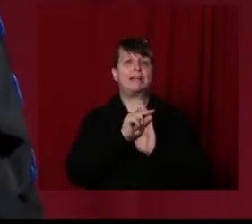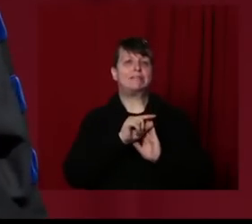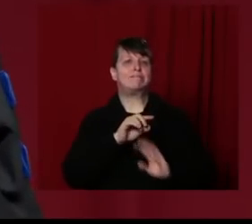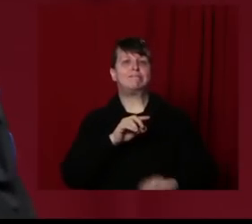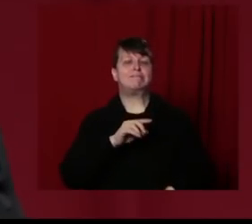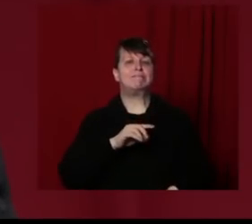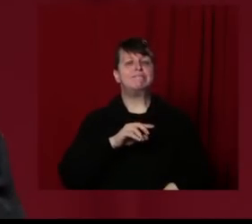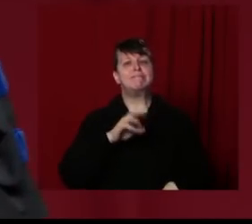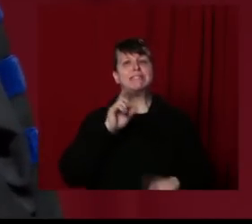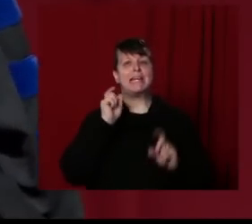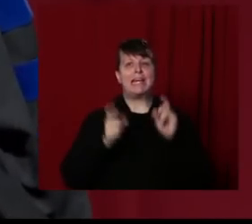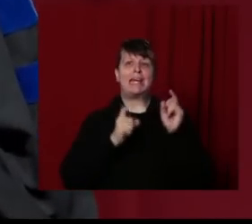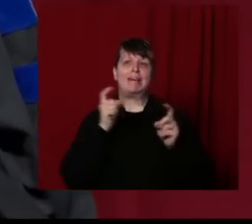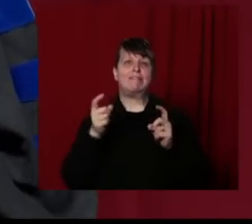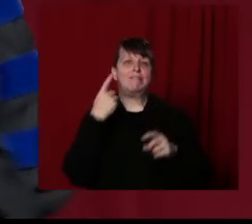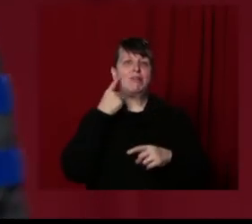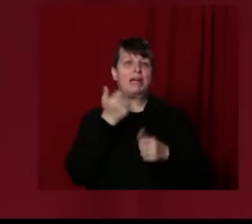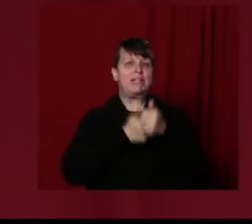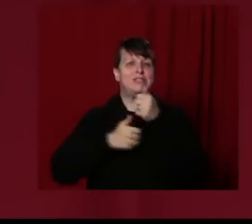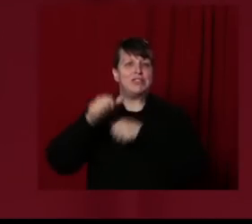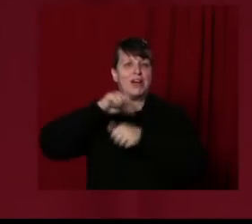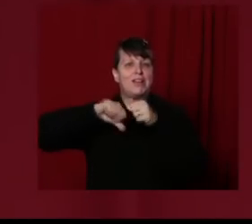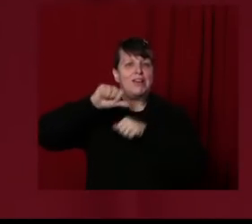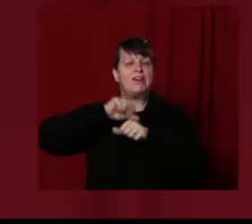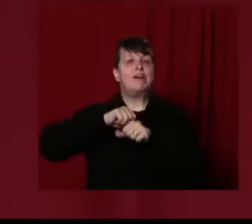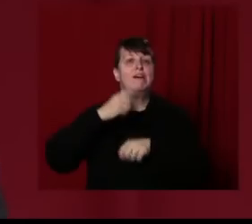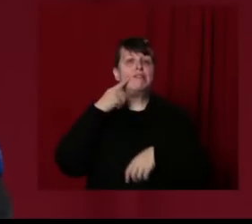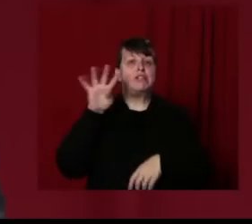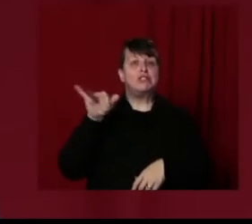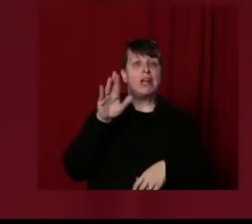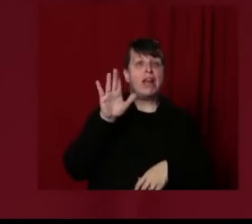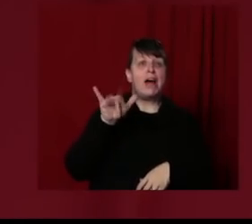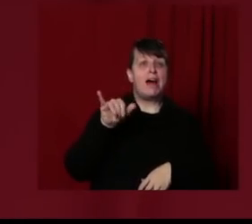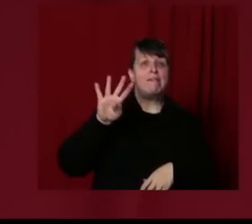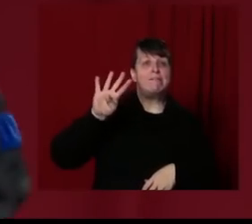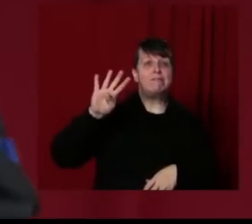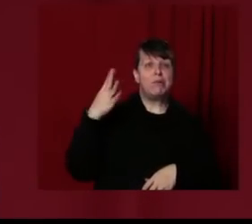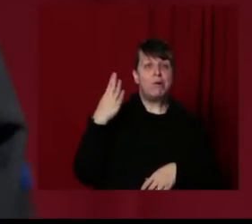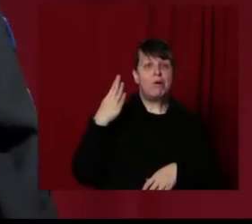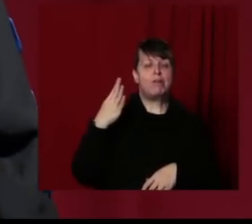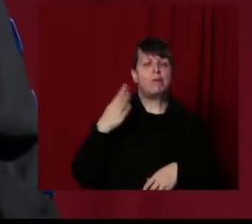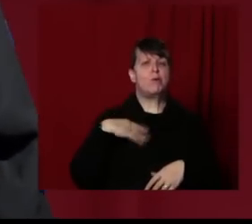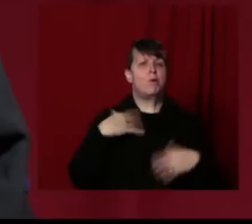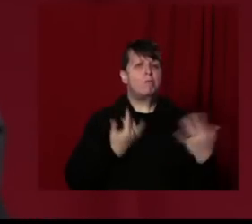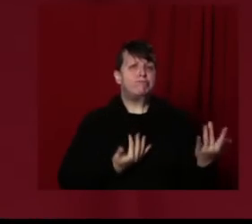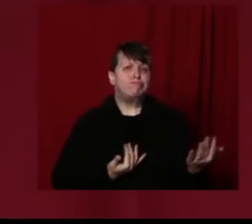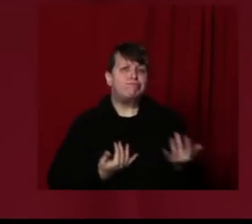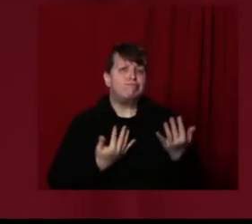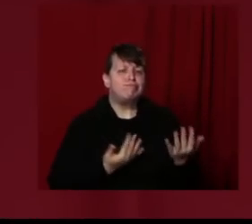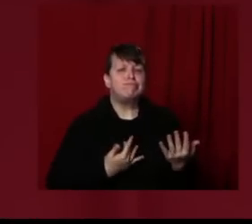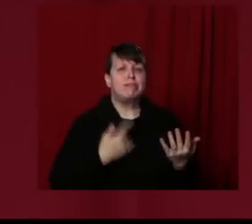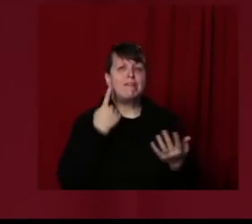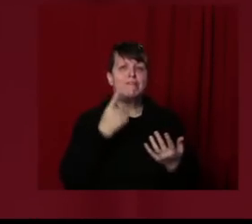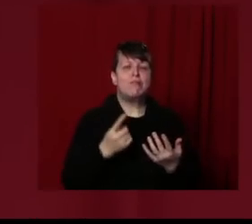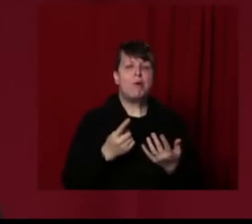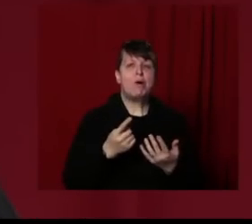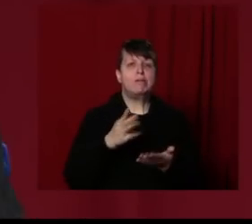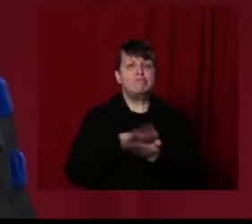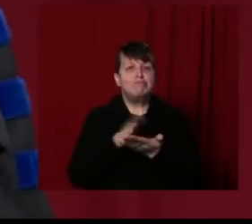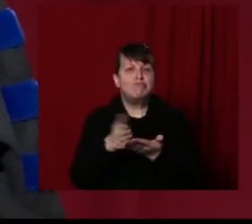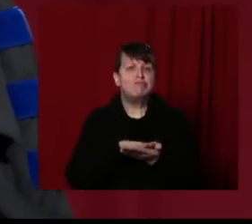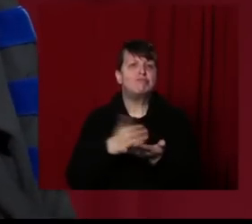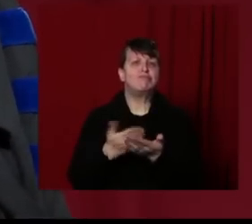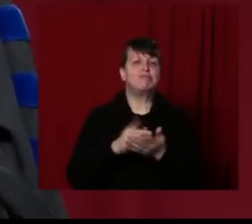other. On the 4th of July, we can't wait to fire up grills and barbecue pits and head to our